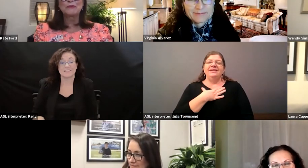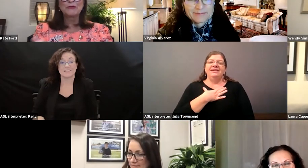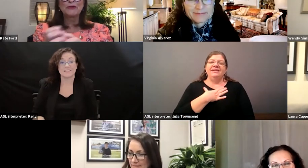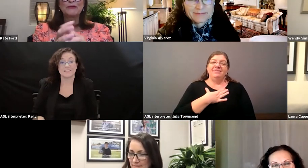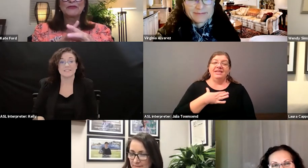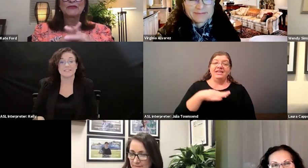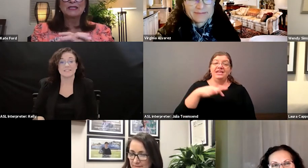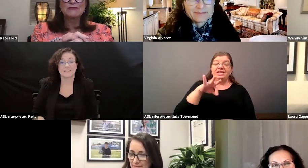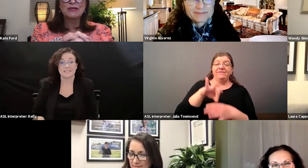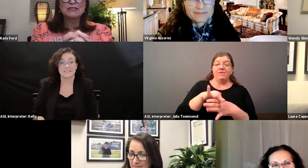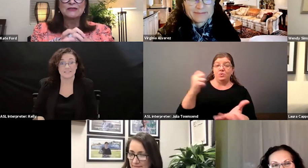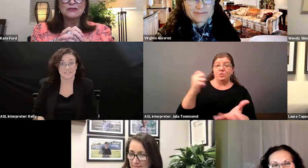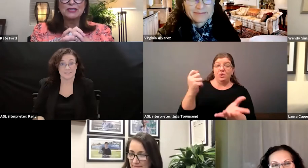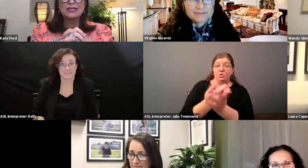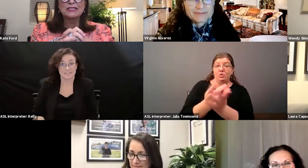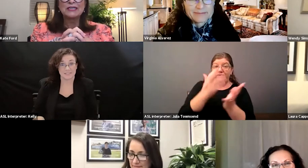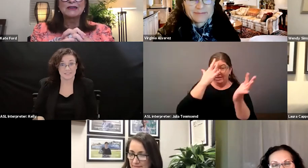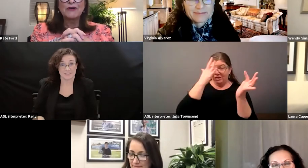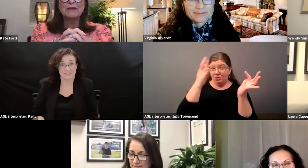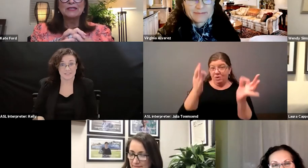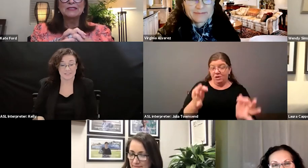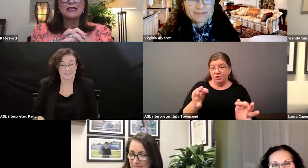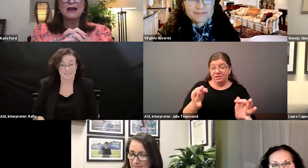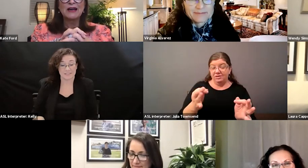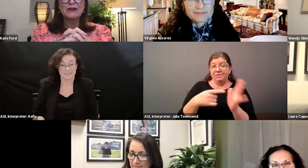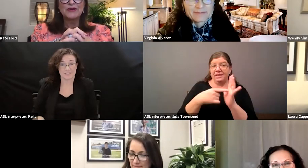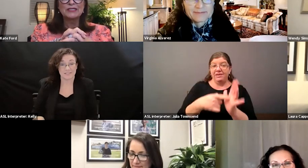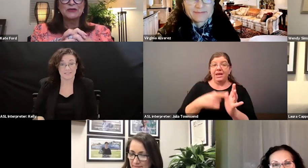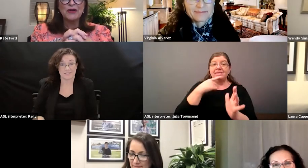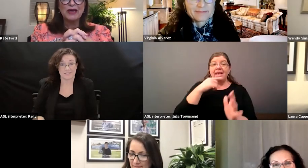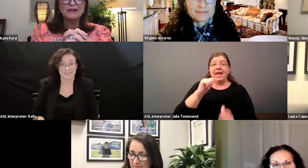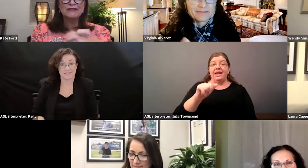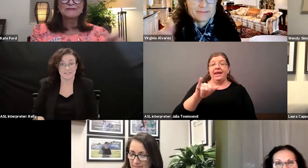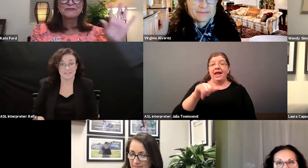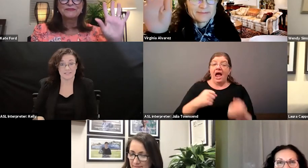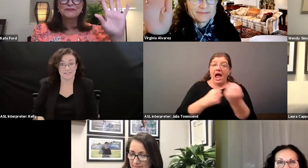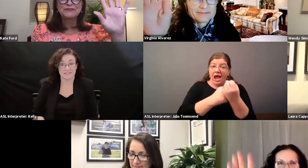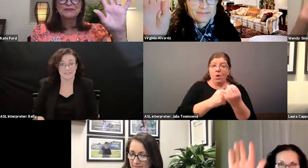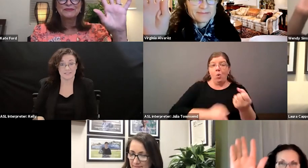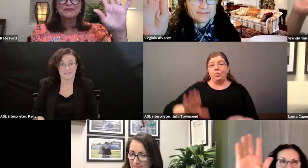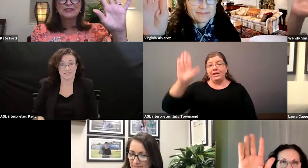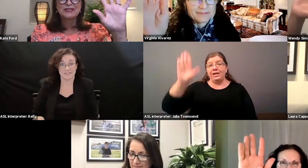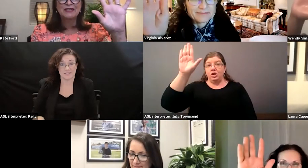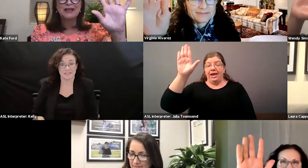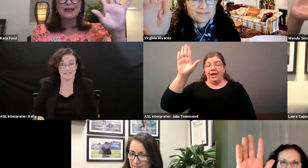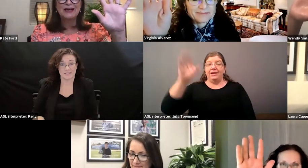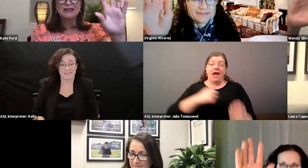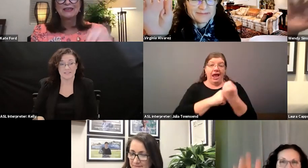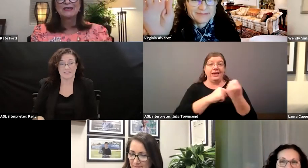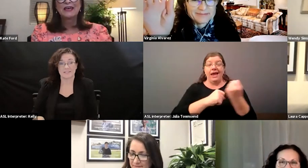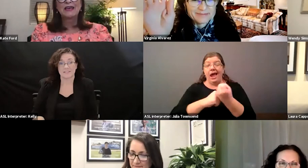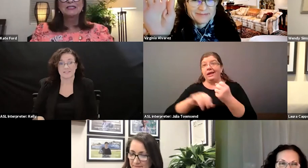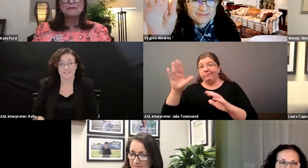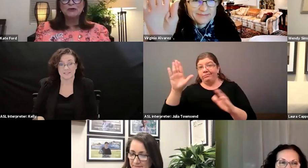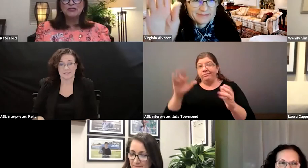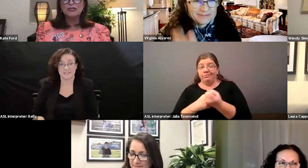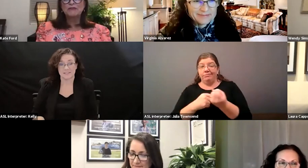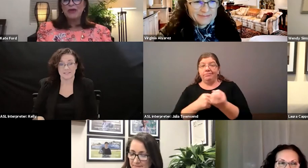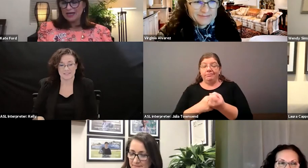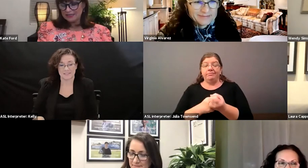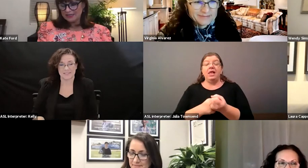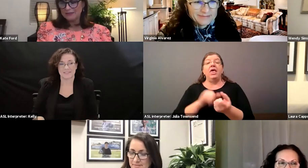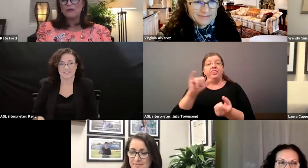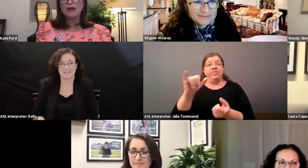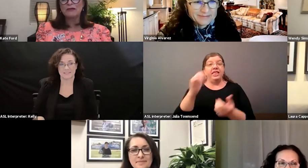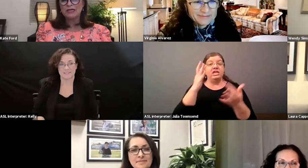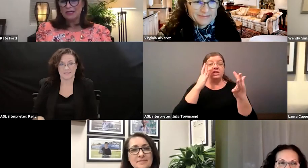vote to approve this resolution and signify by saying i are raising your hand hi hi hi and this motion